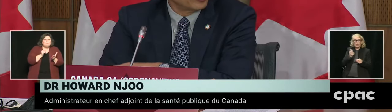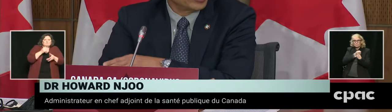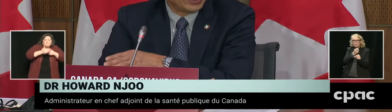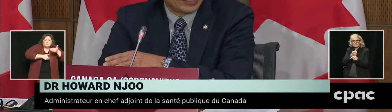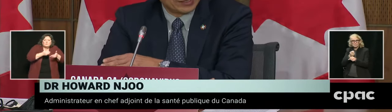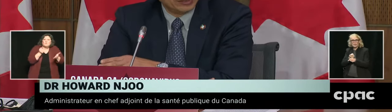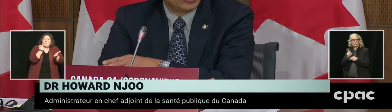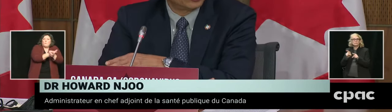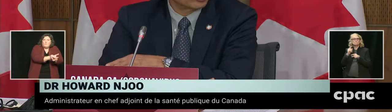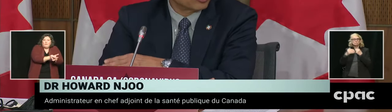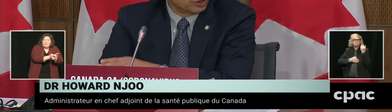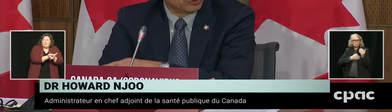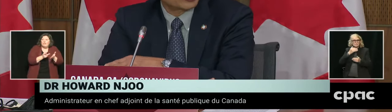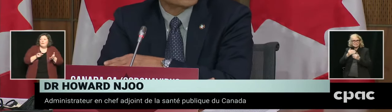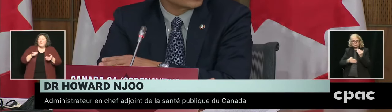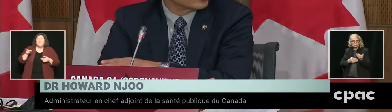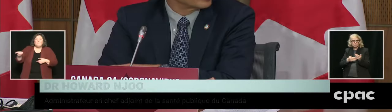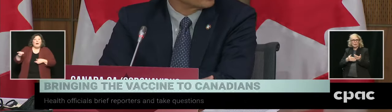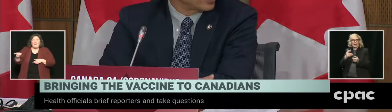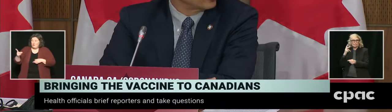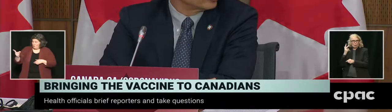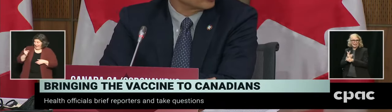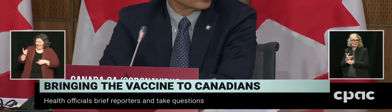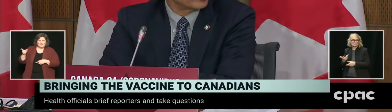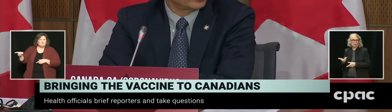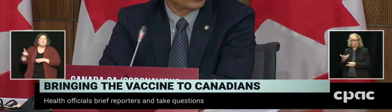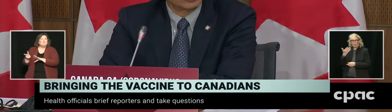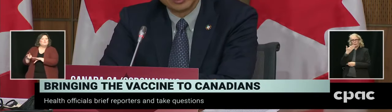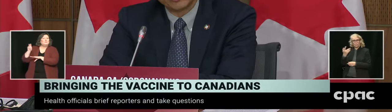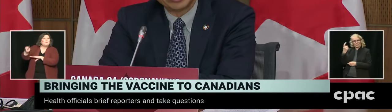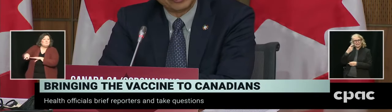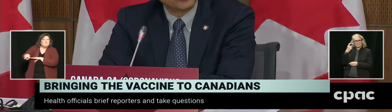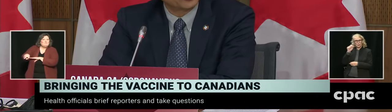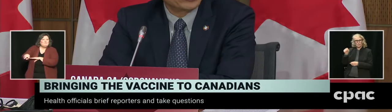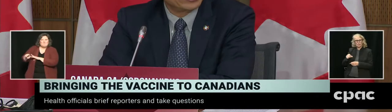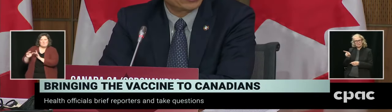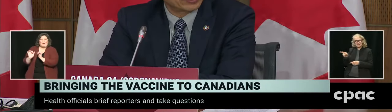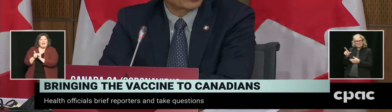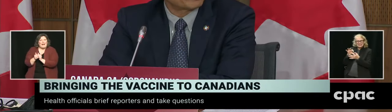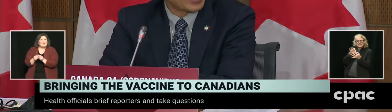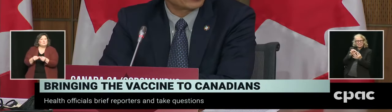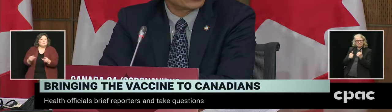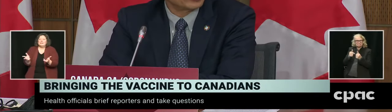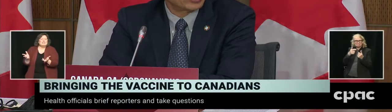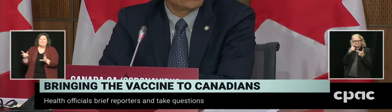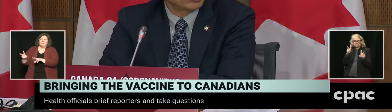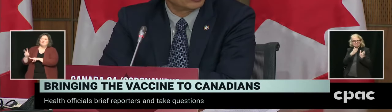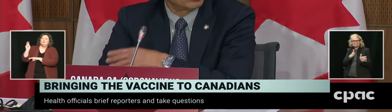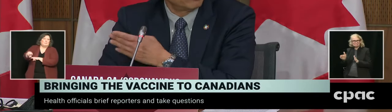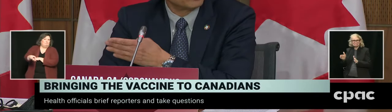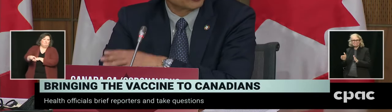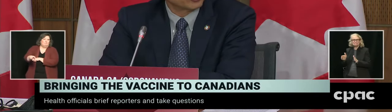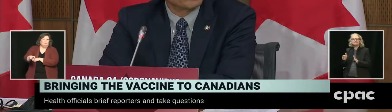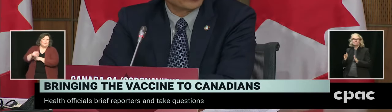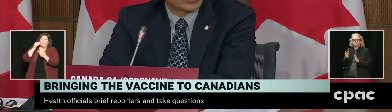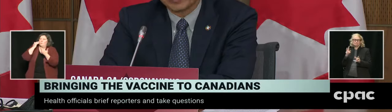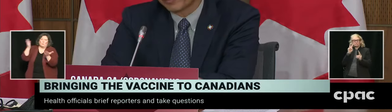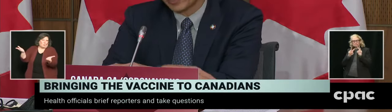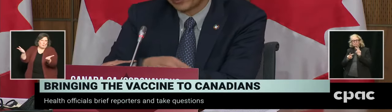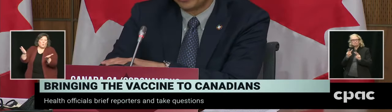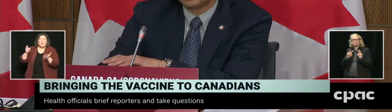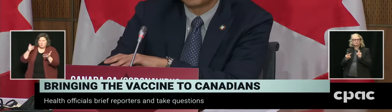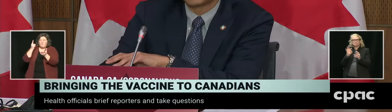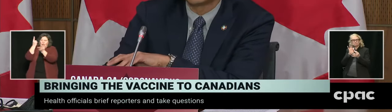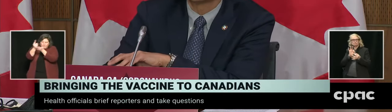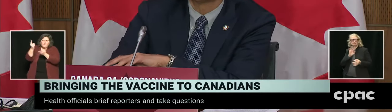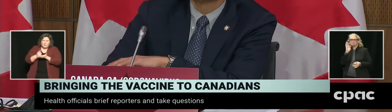is a good one, but it gets a little bit into logistics and other areas, which I think we'll get into more detail and unpack as we have future briefings.